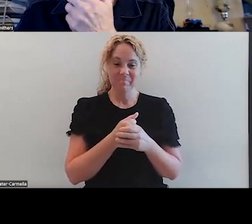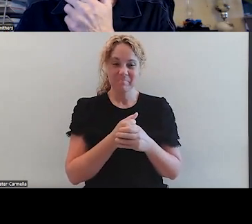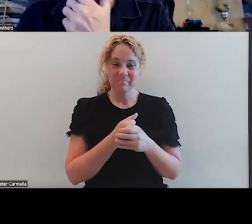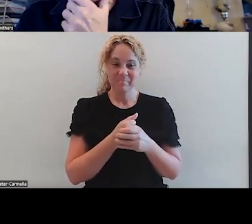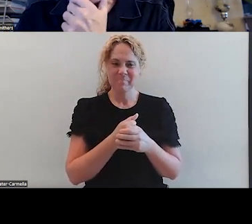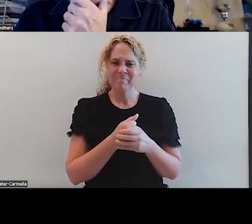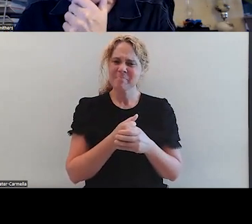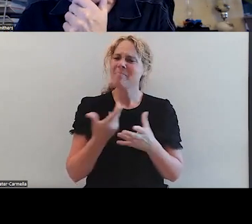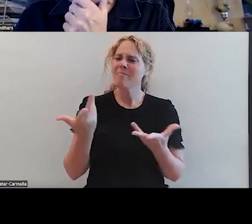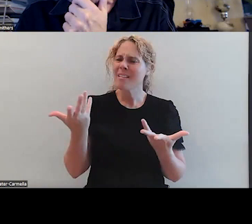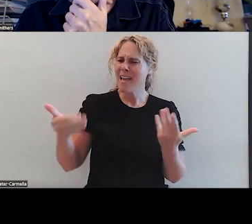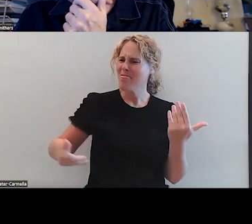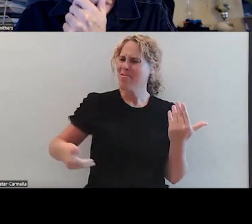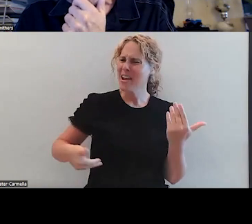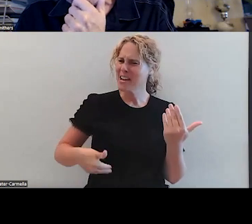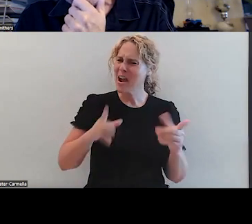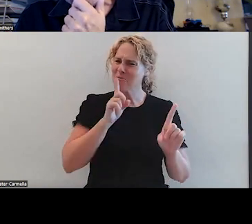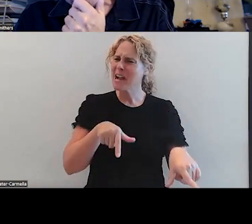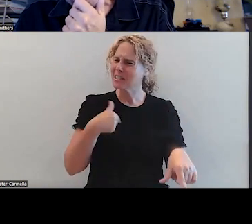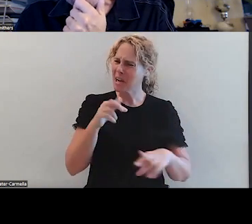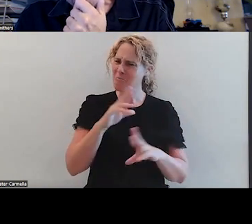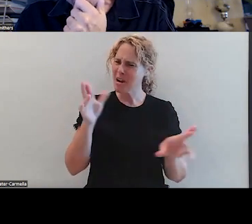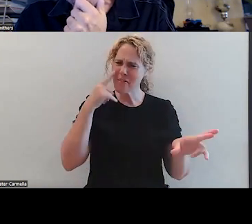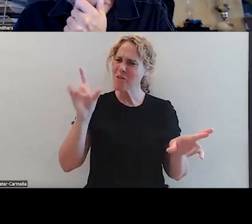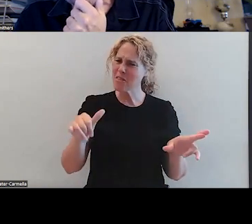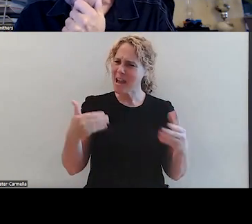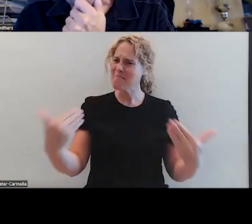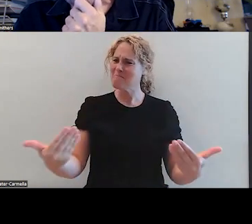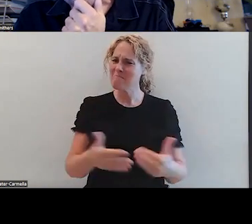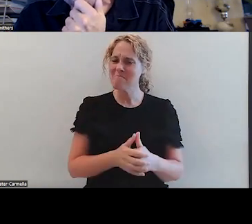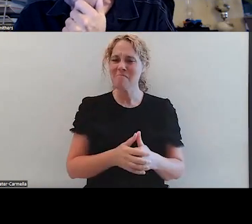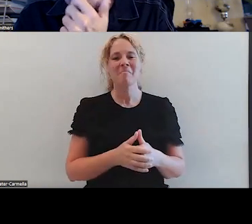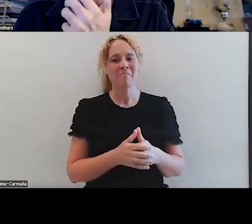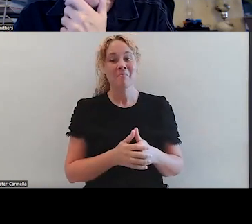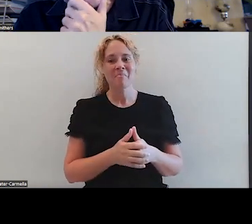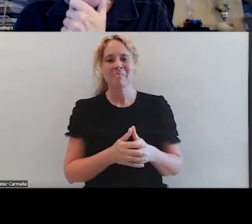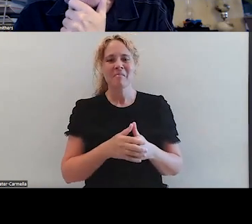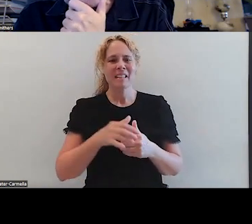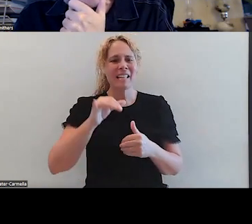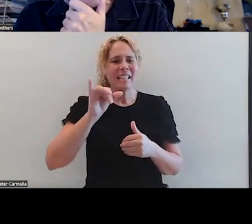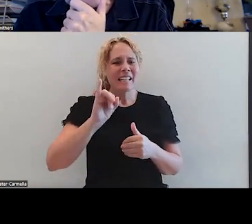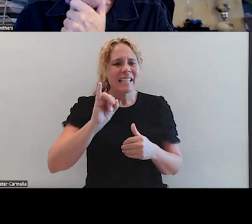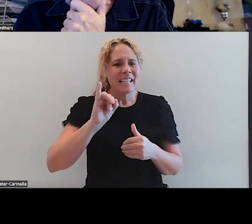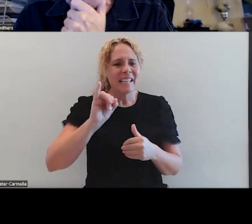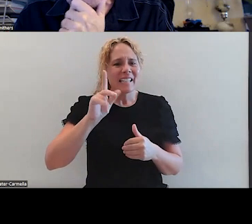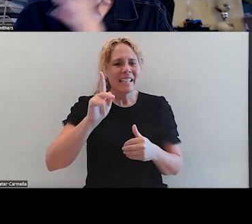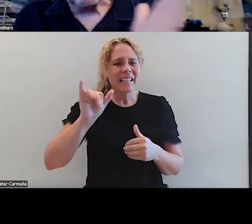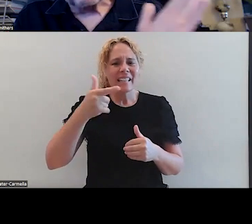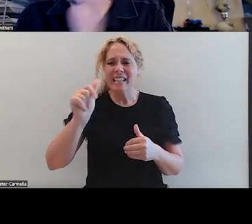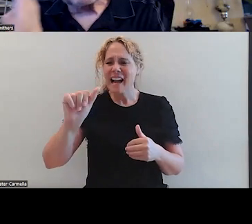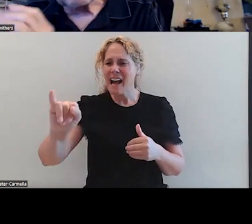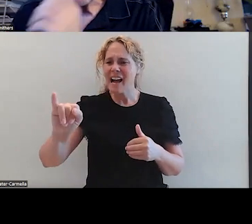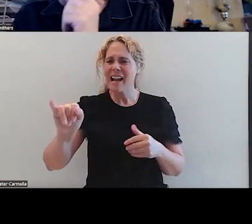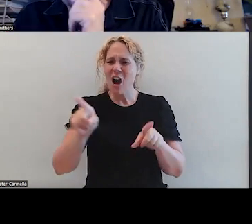I like a gut reaction. I'm here for a gut reaction almost always. Yeah, well, Ikigai is